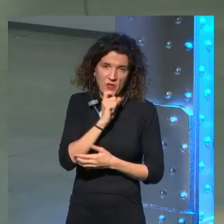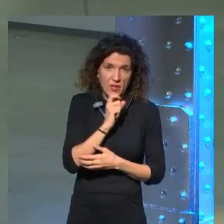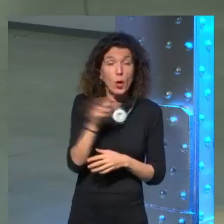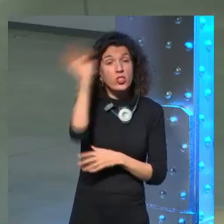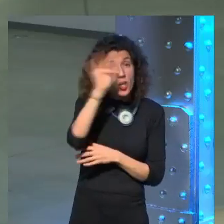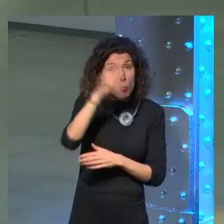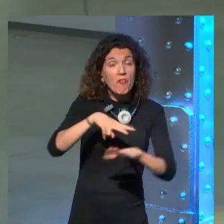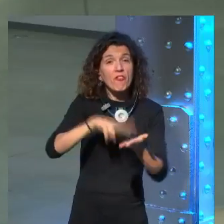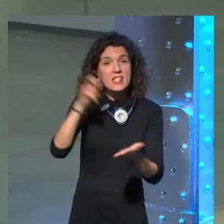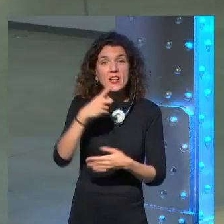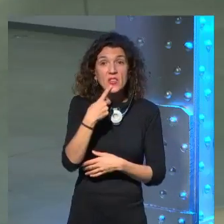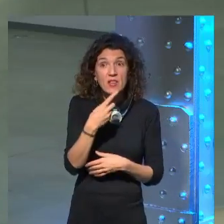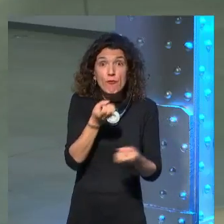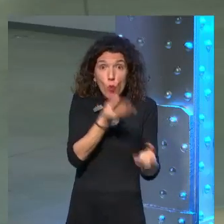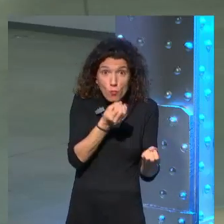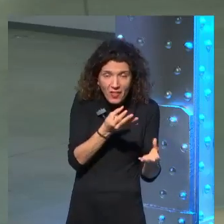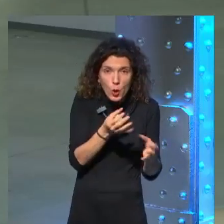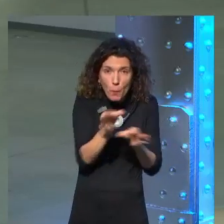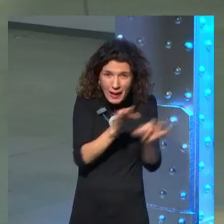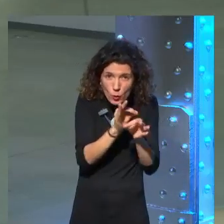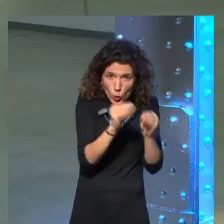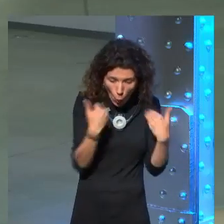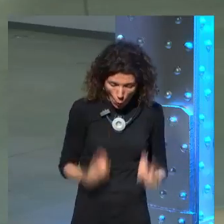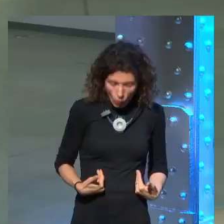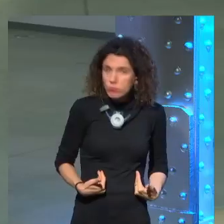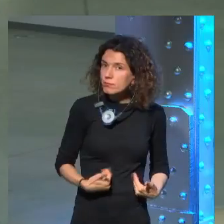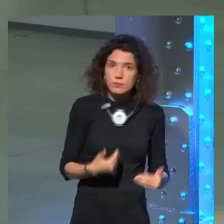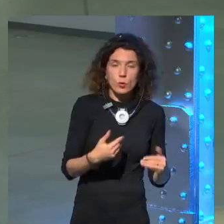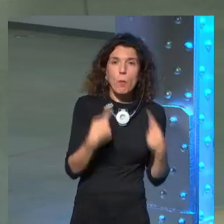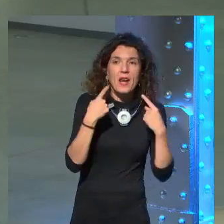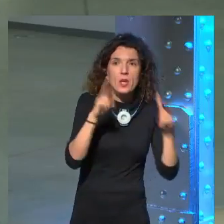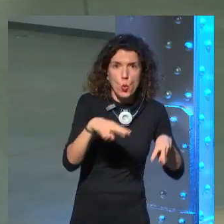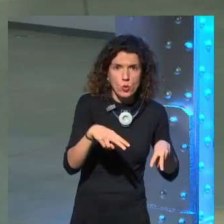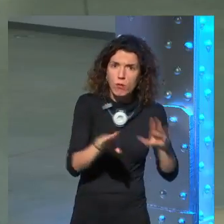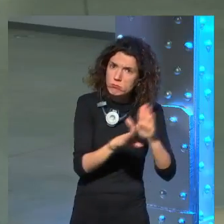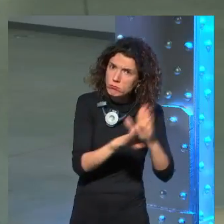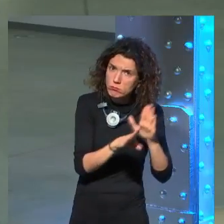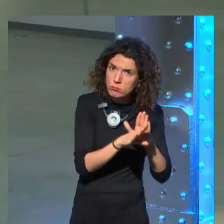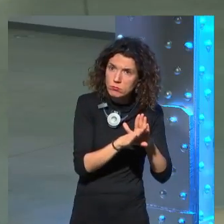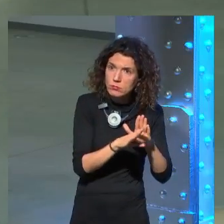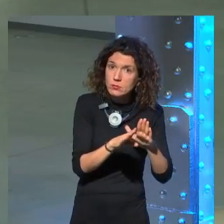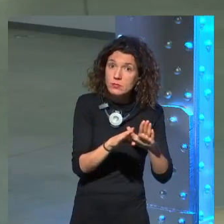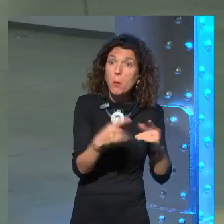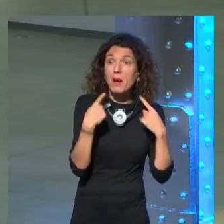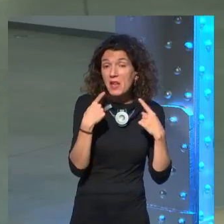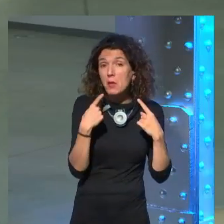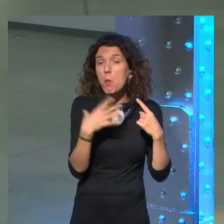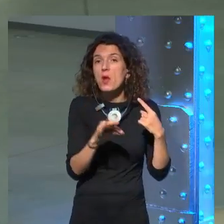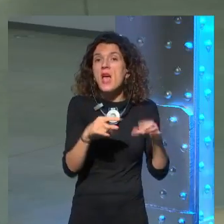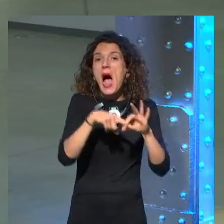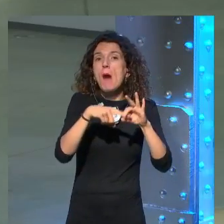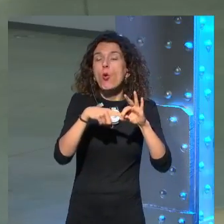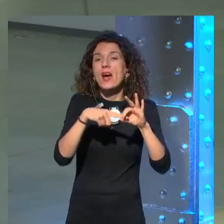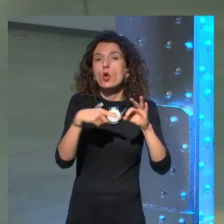information about who you are is never lost. The only place where it might be lost is in a black hole. And of course, this is one of the things that